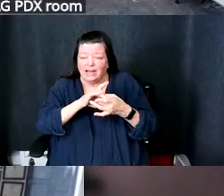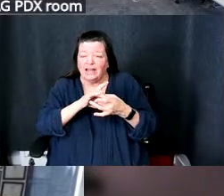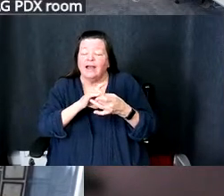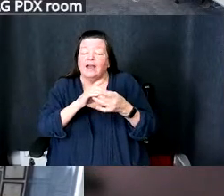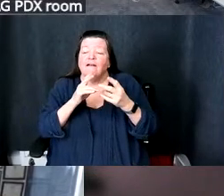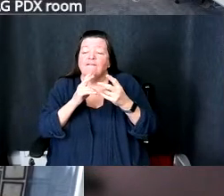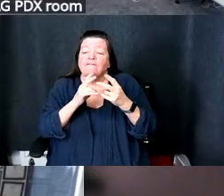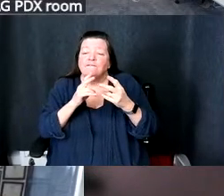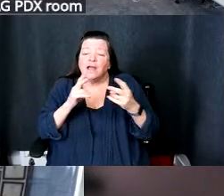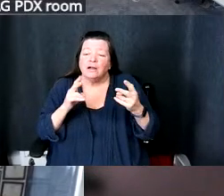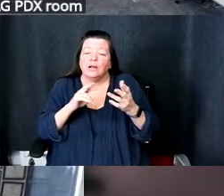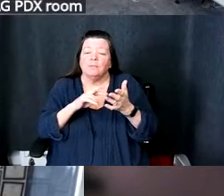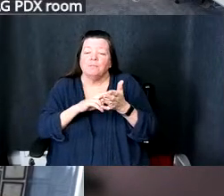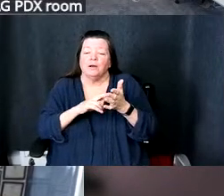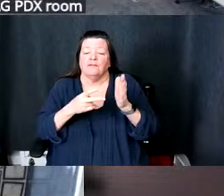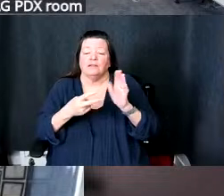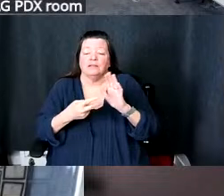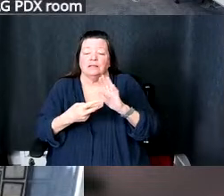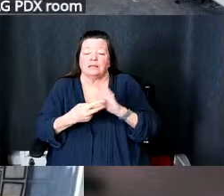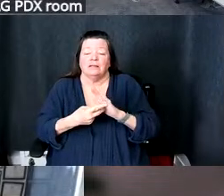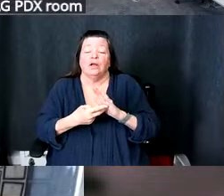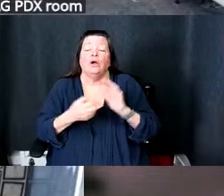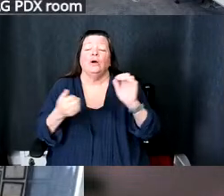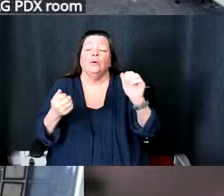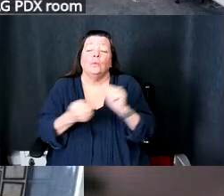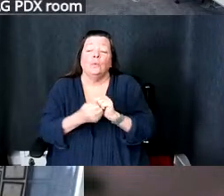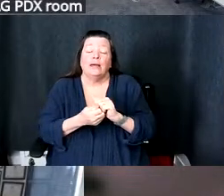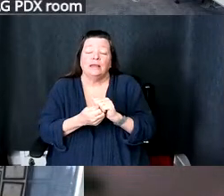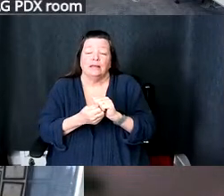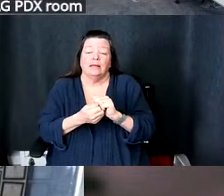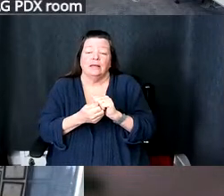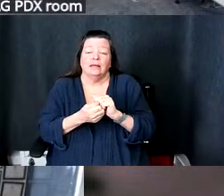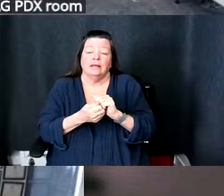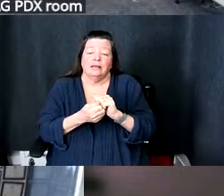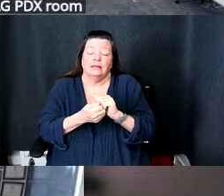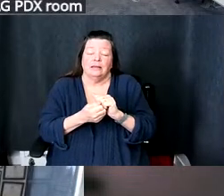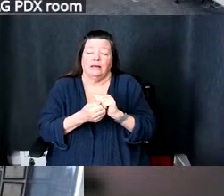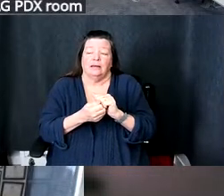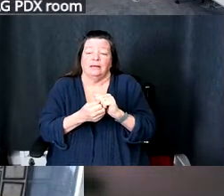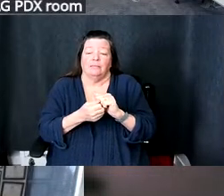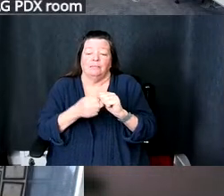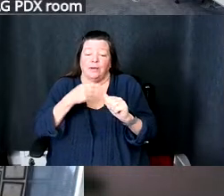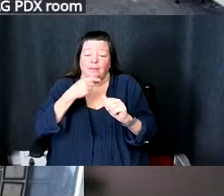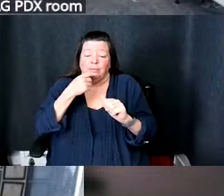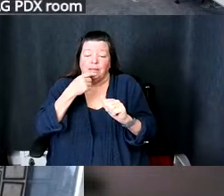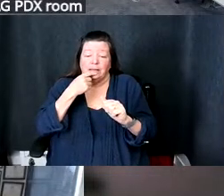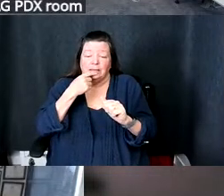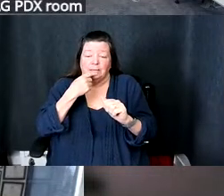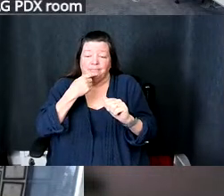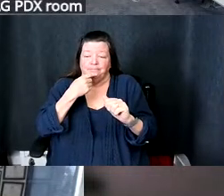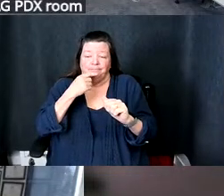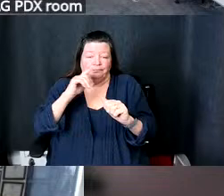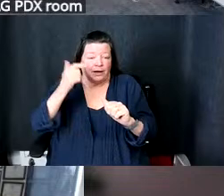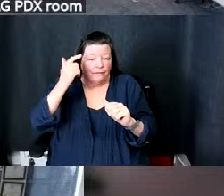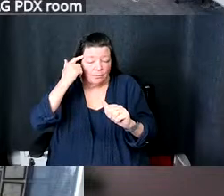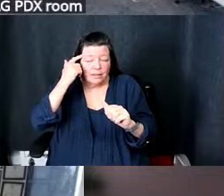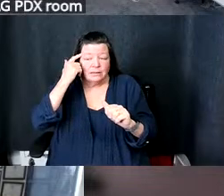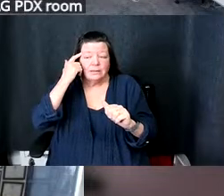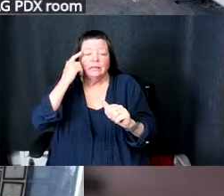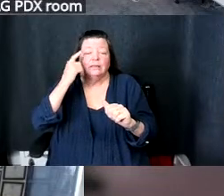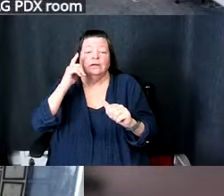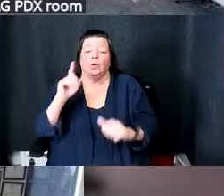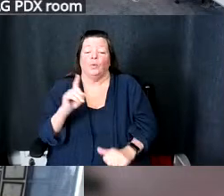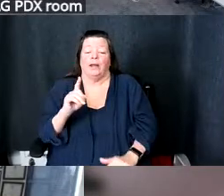intentionally with the public entities through which they are developing transit so that we don't continue